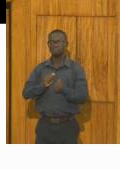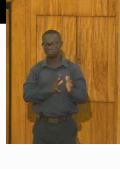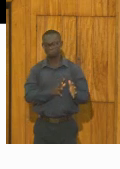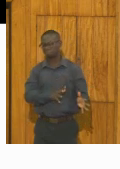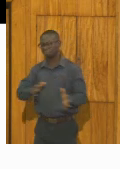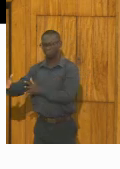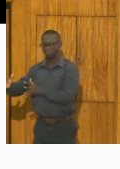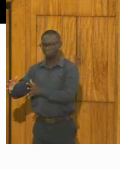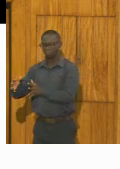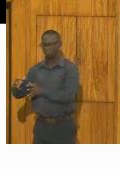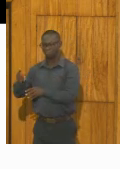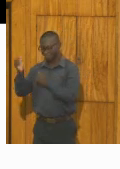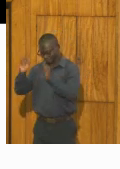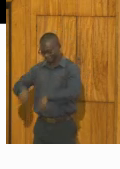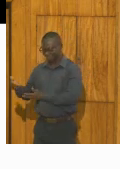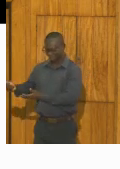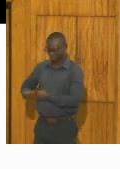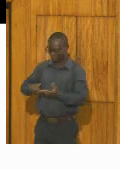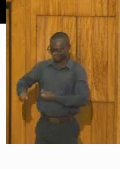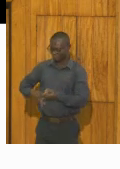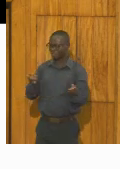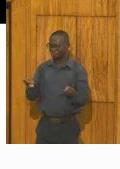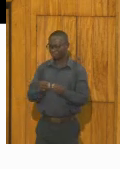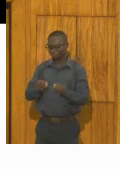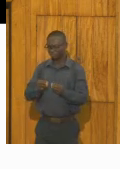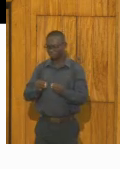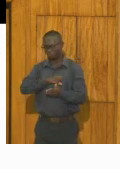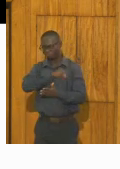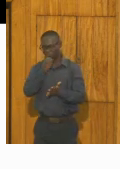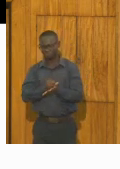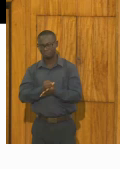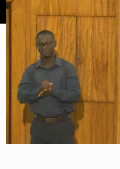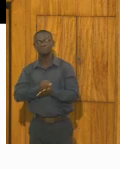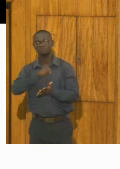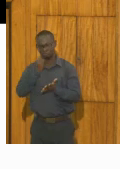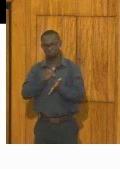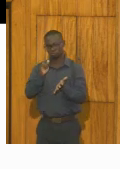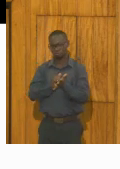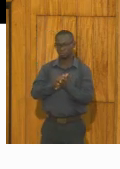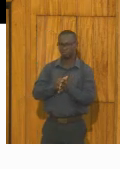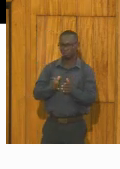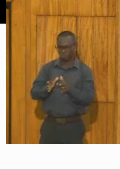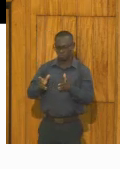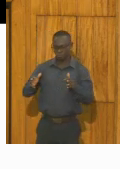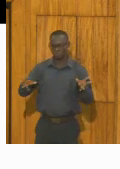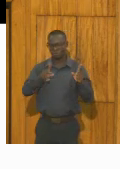are unable to get supply, and that we have ensured. Then we also ensure that we expand the dual testing coverage. I'm already talking about